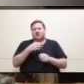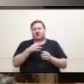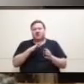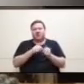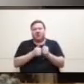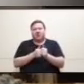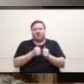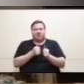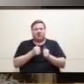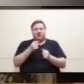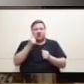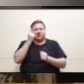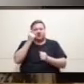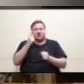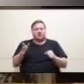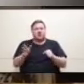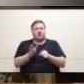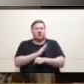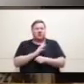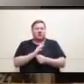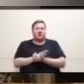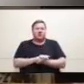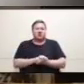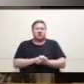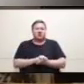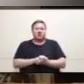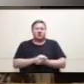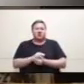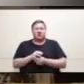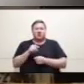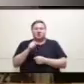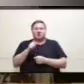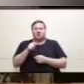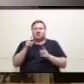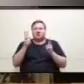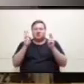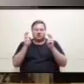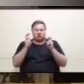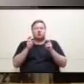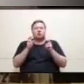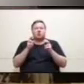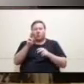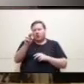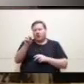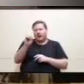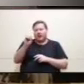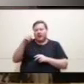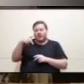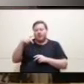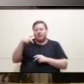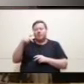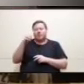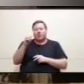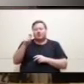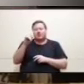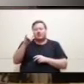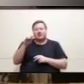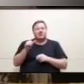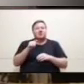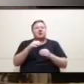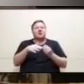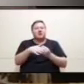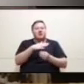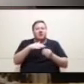properly. So there's this issue of nepotism, MEC,